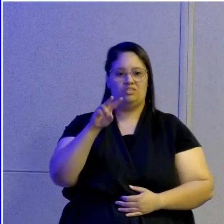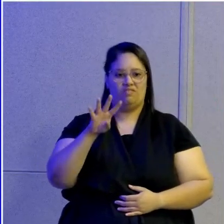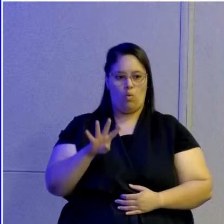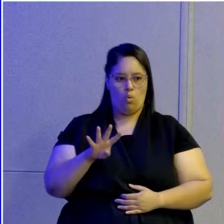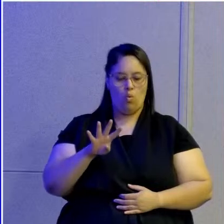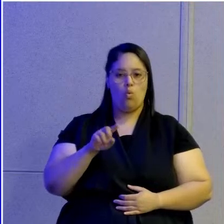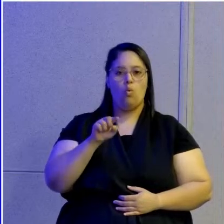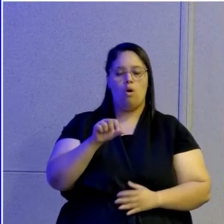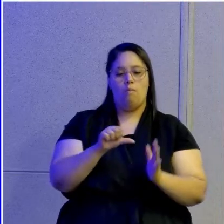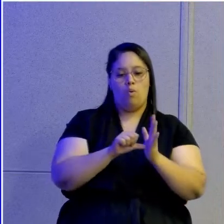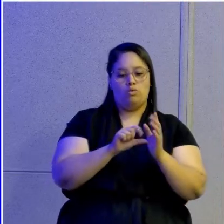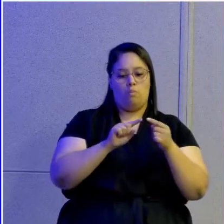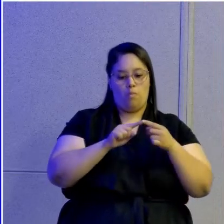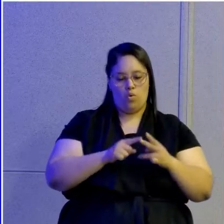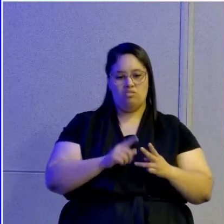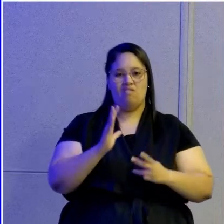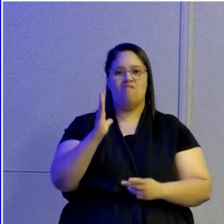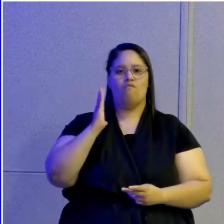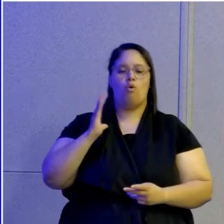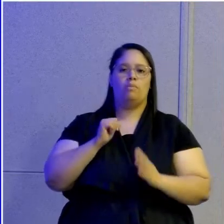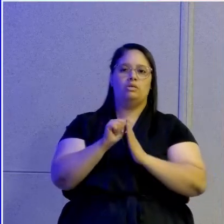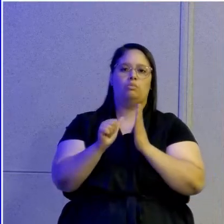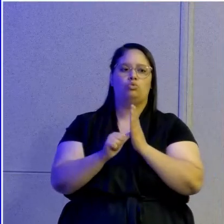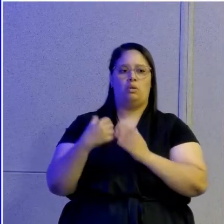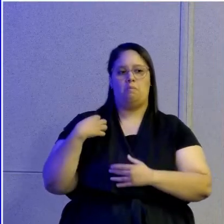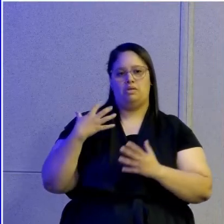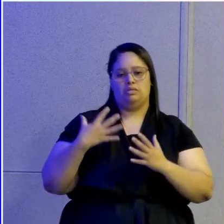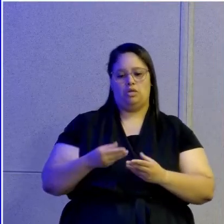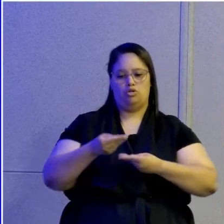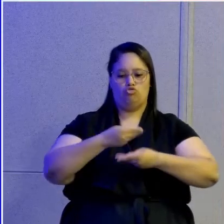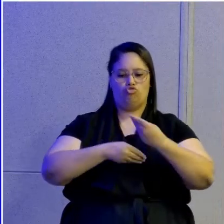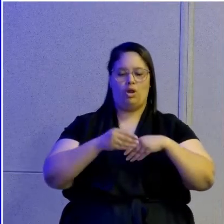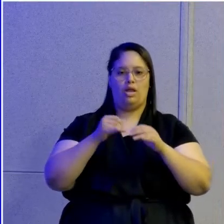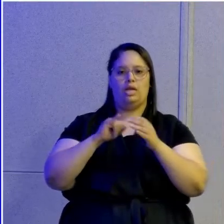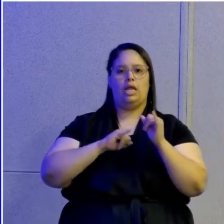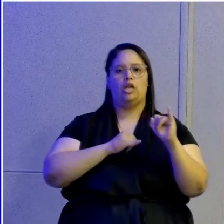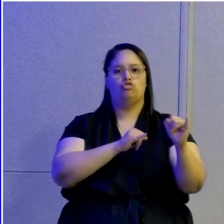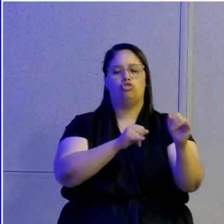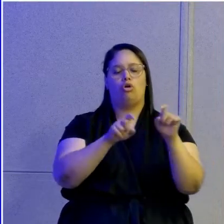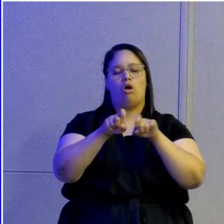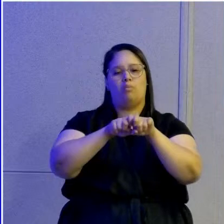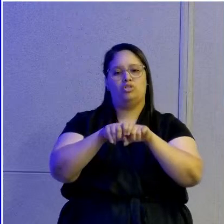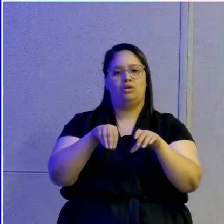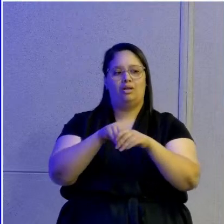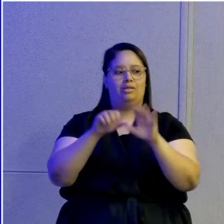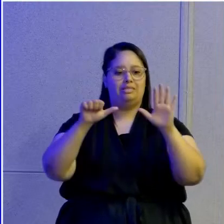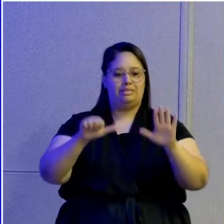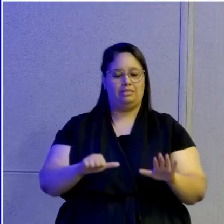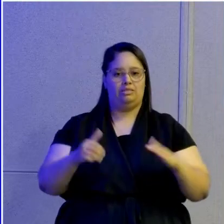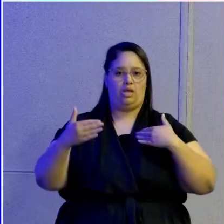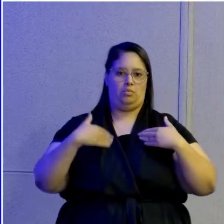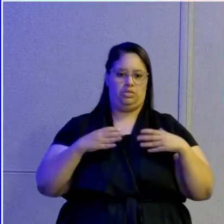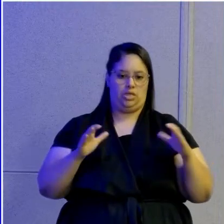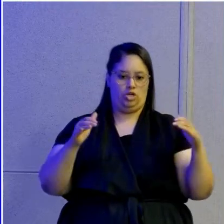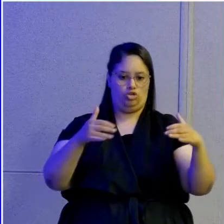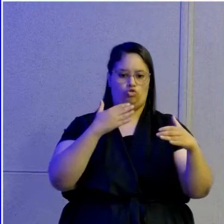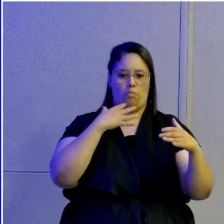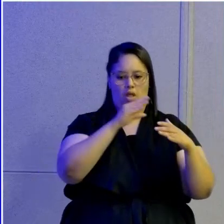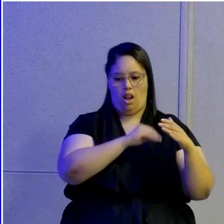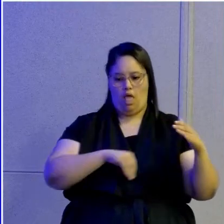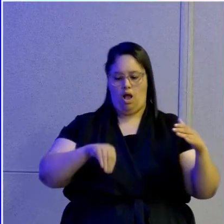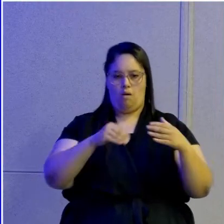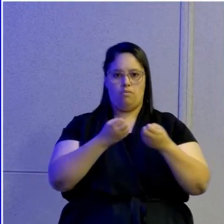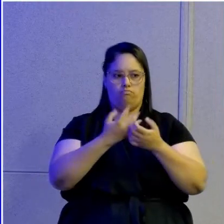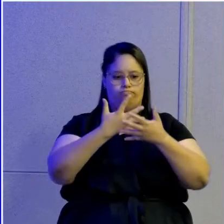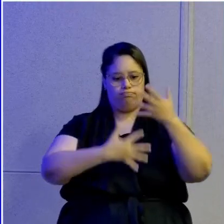this is one of the key points. She's the former Deputy Minister of the Trade and Industry and Competition in the 6th Administration, so that comes with a whole bunch